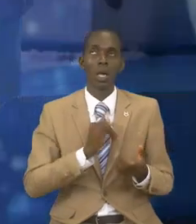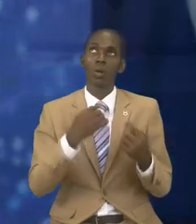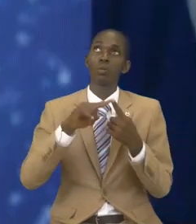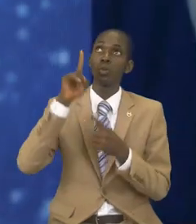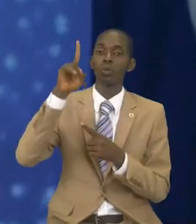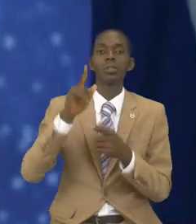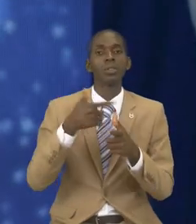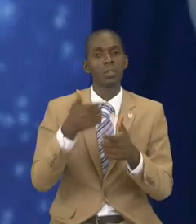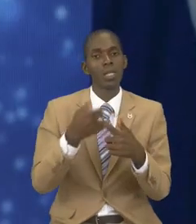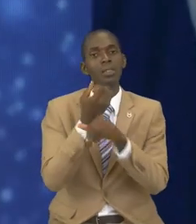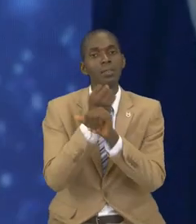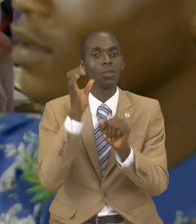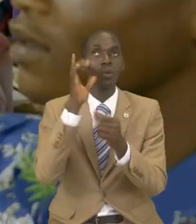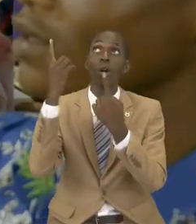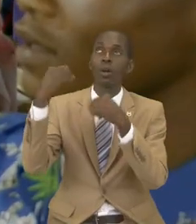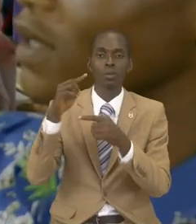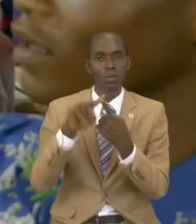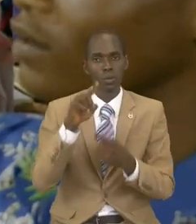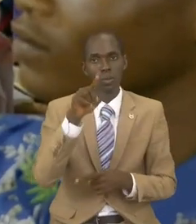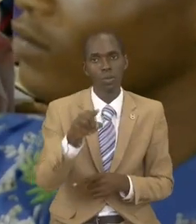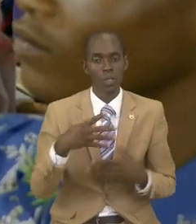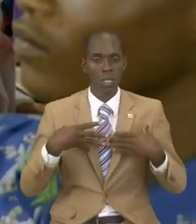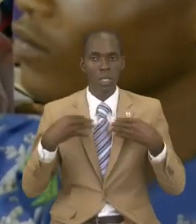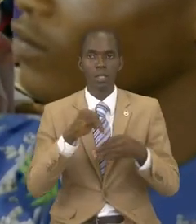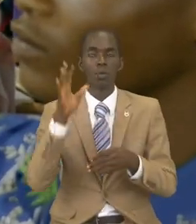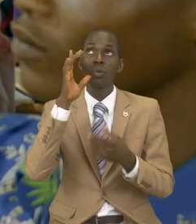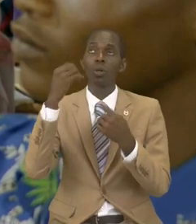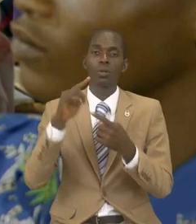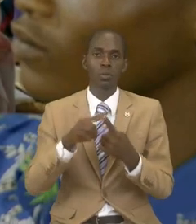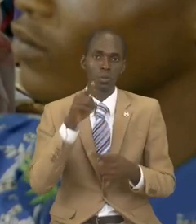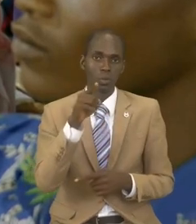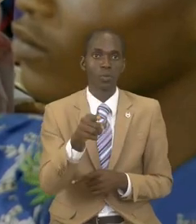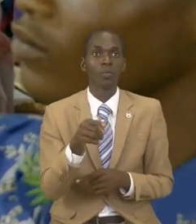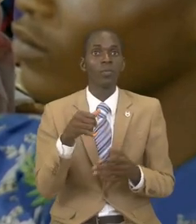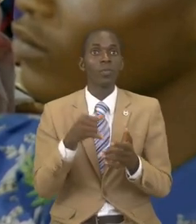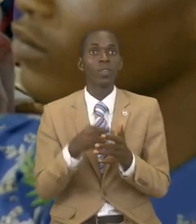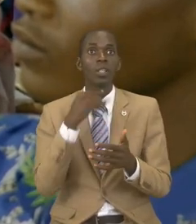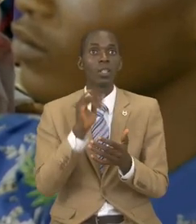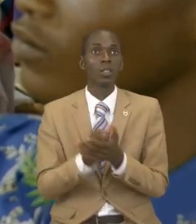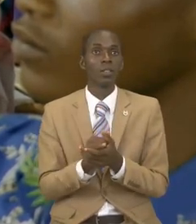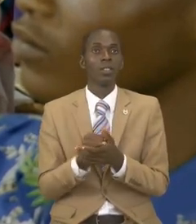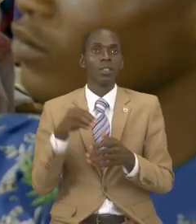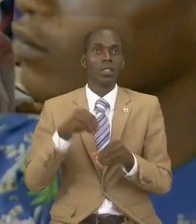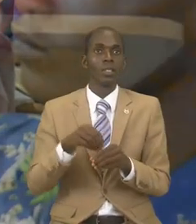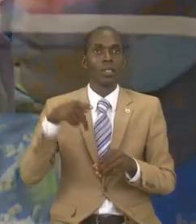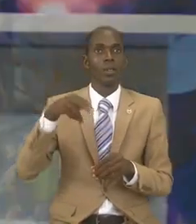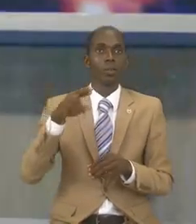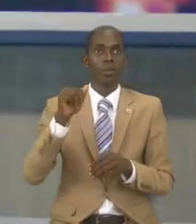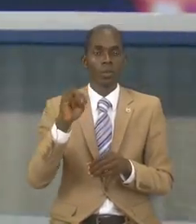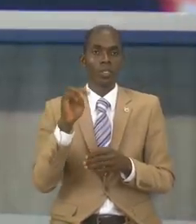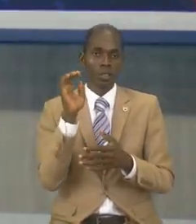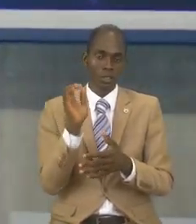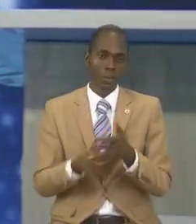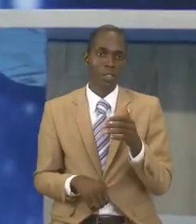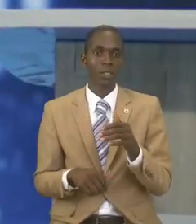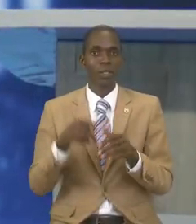come. Redemption will come. And healing will come. It tells us in Proverbs chapter 28. Proverbs